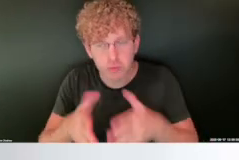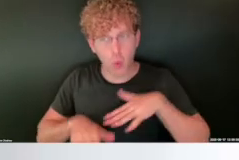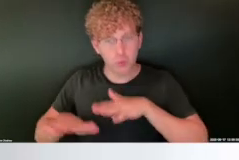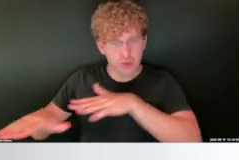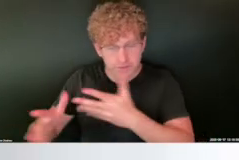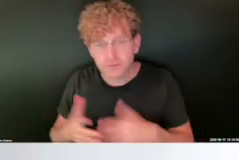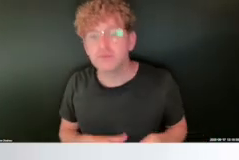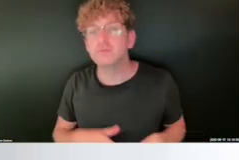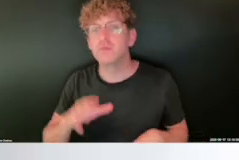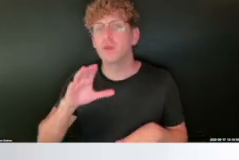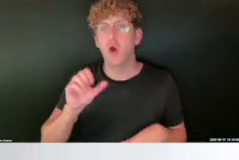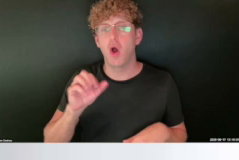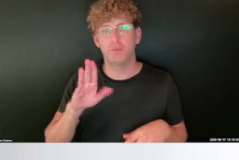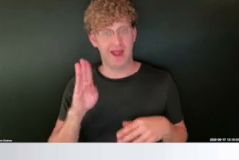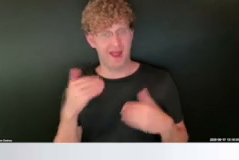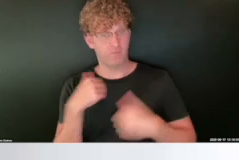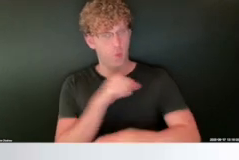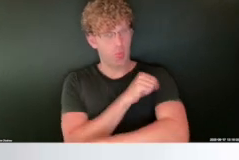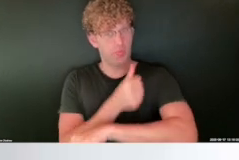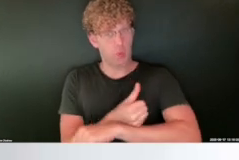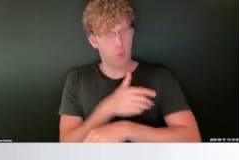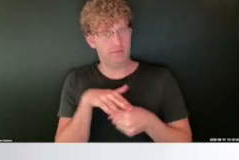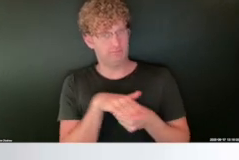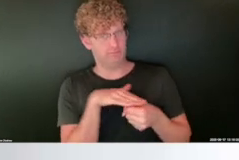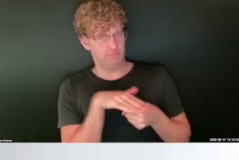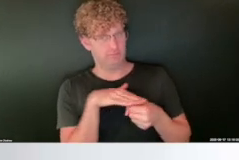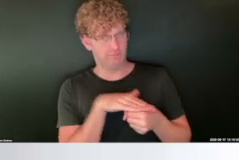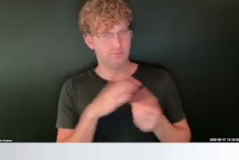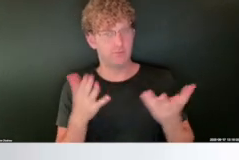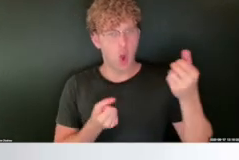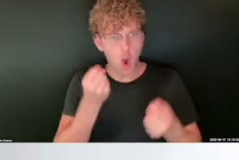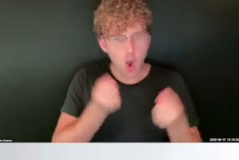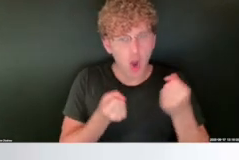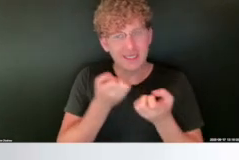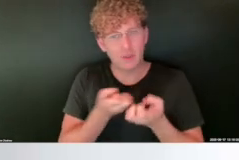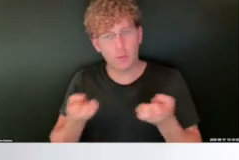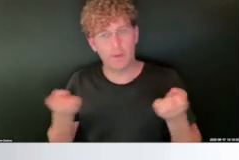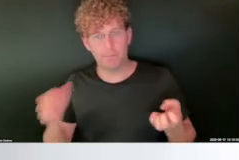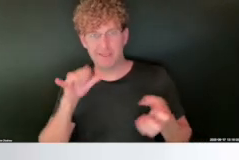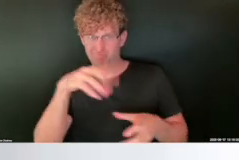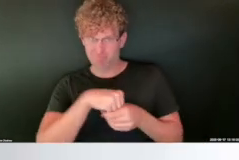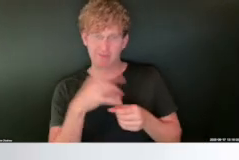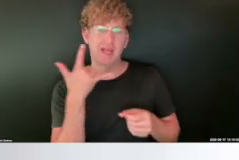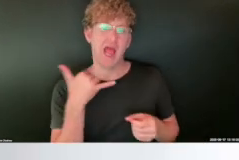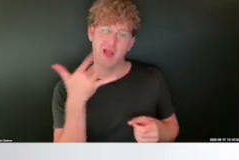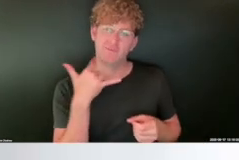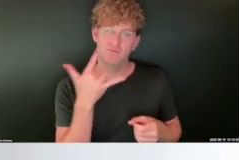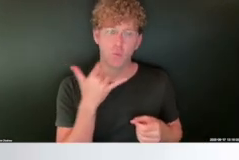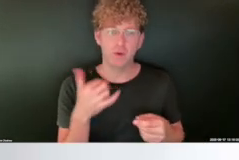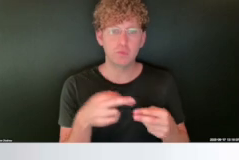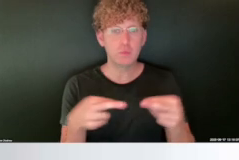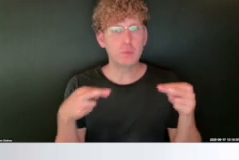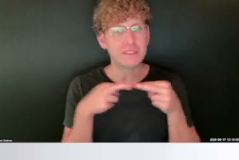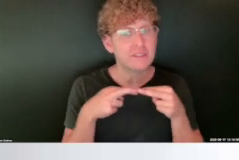enter California. The regional air quality agencies have authority over local, stationary